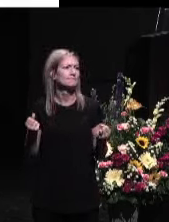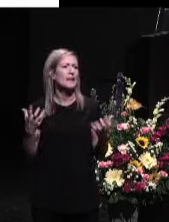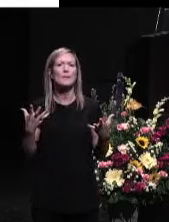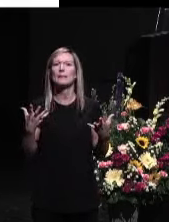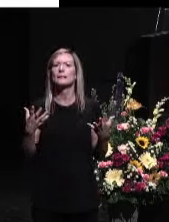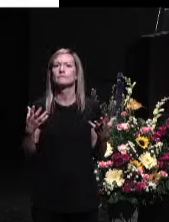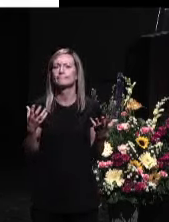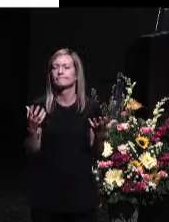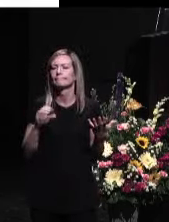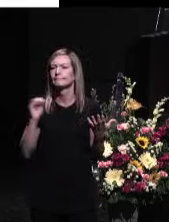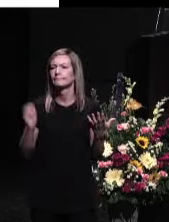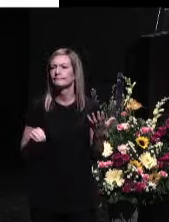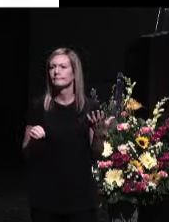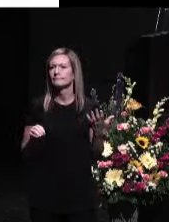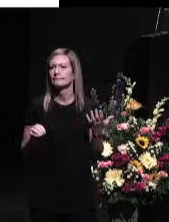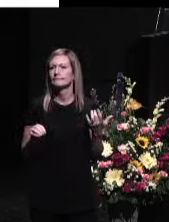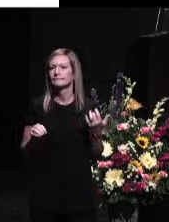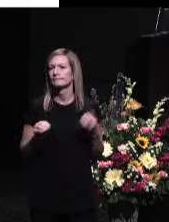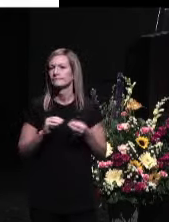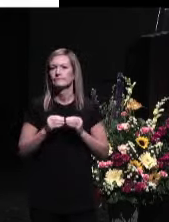be?